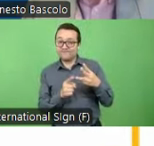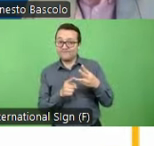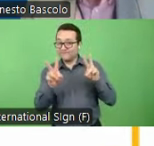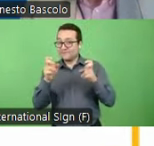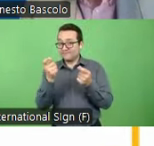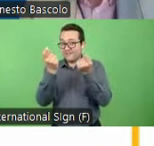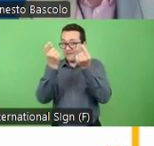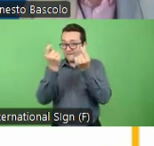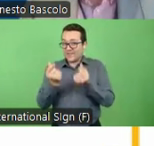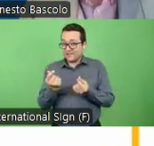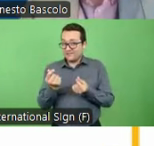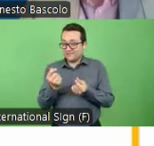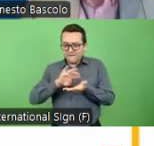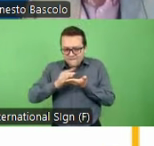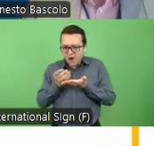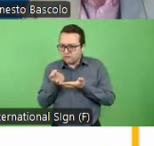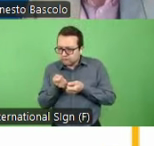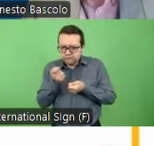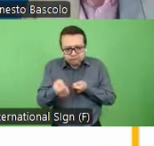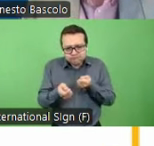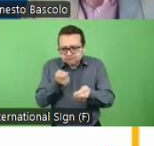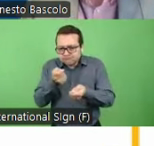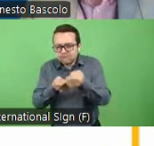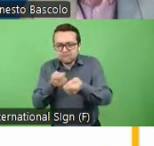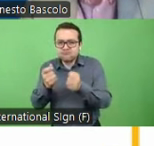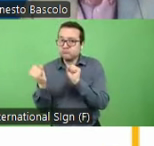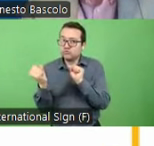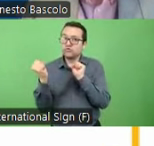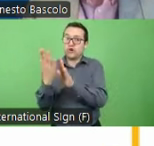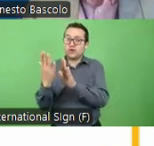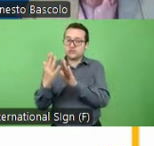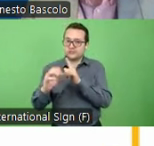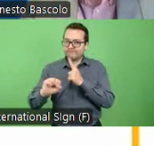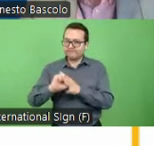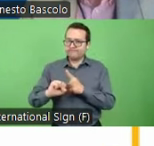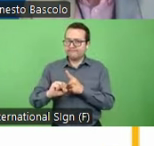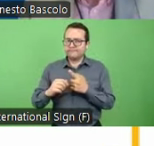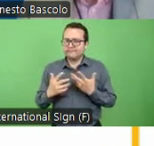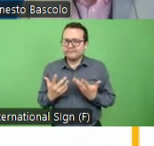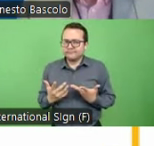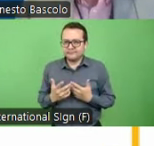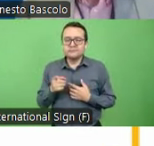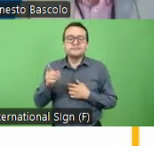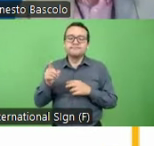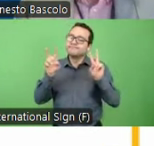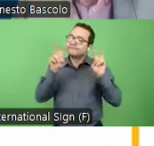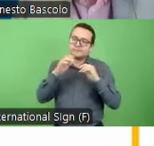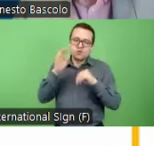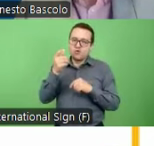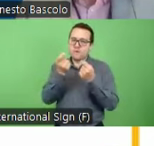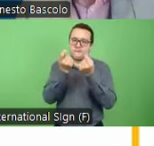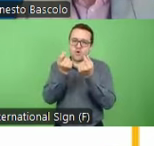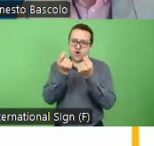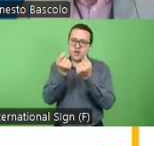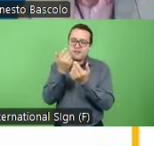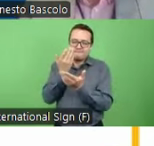financing. generalmente se mide en términos de This protección basically is measured in financiera reference to y la financial verdad es que protection. sigue And the siendo un truth